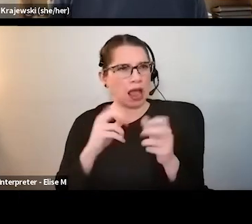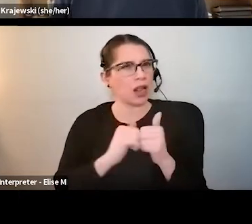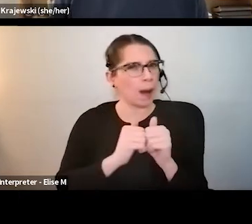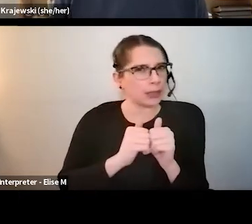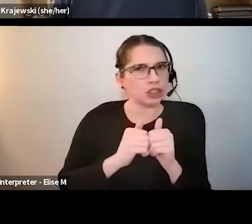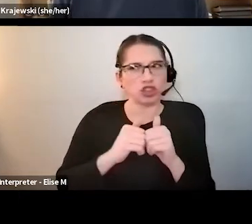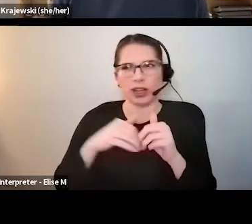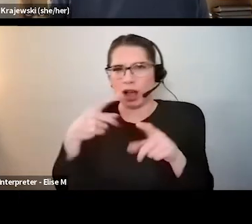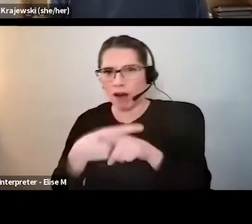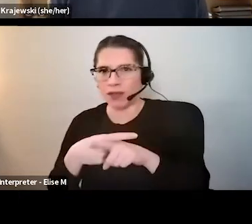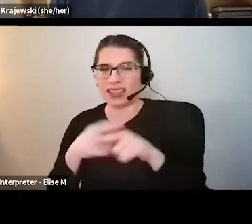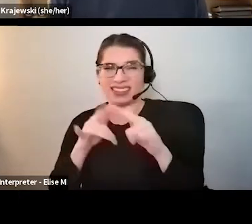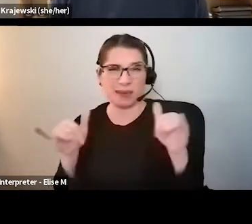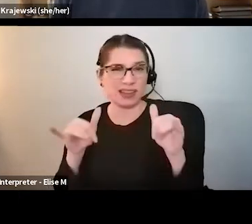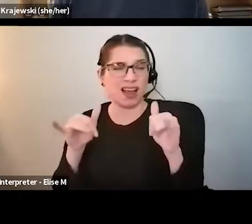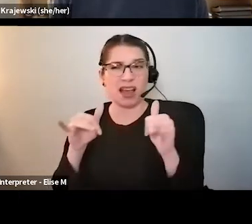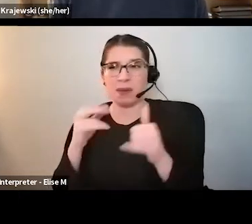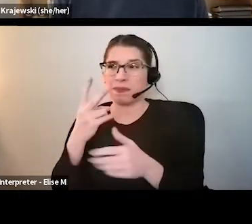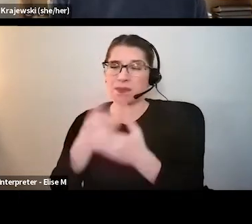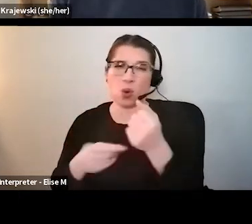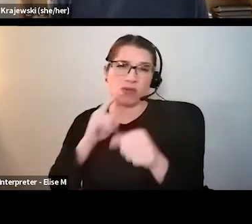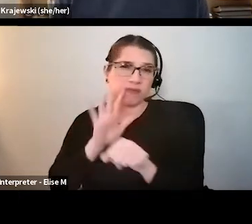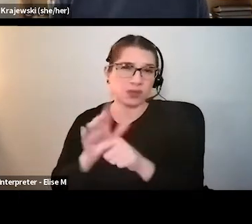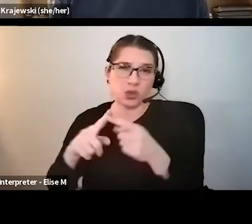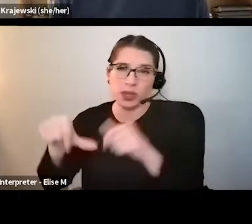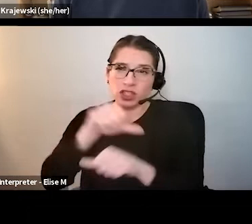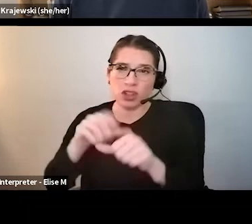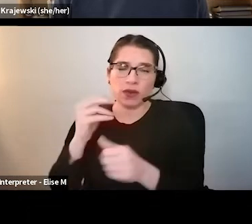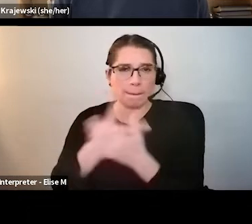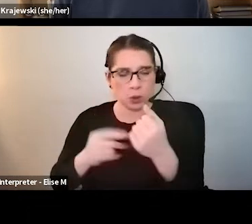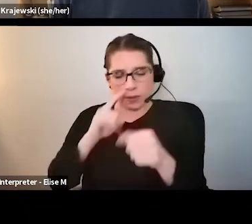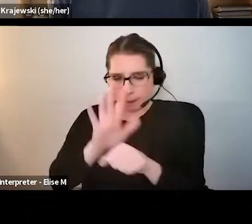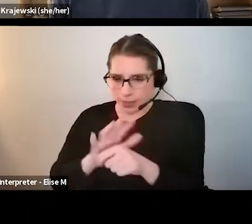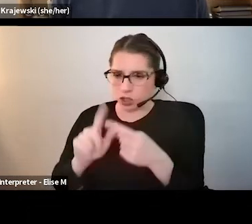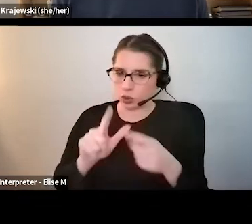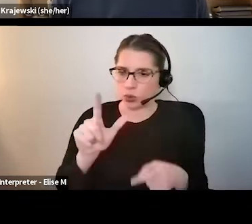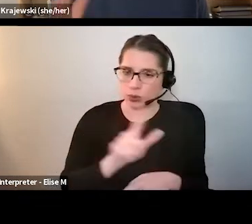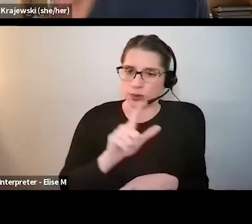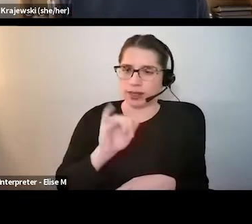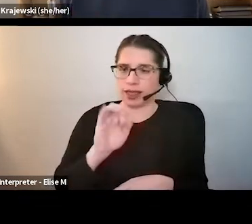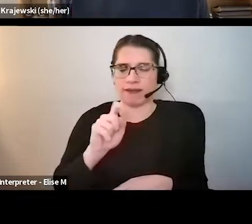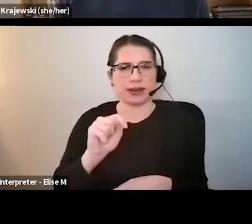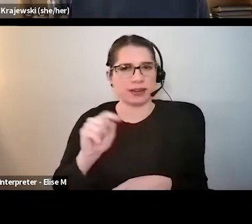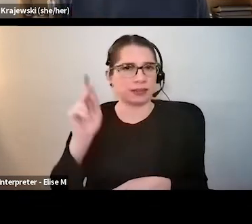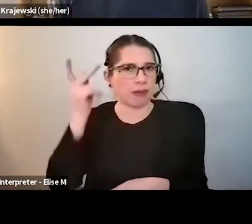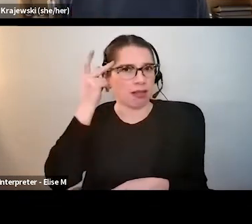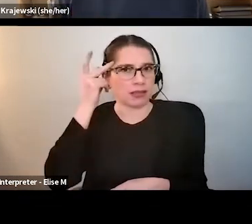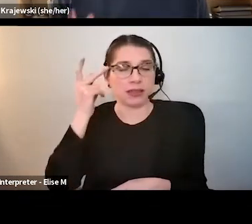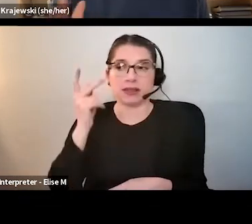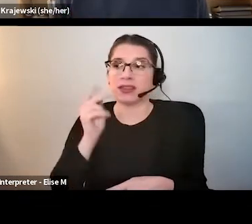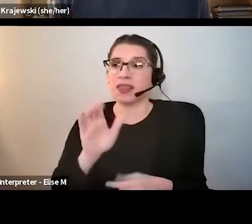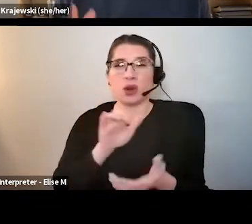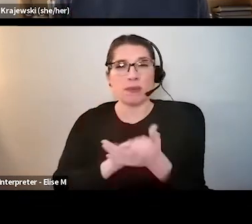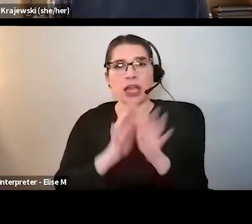devoted companionship and a shared commitment to leftist politics. Despite the volatility of their marriage,